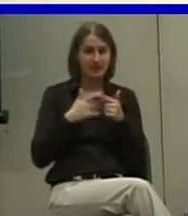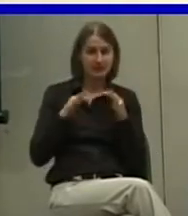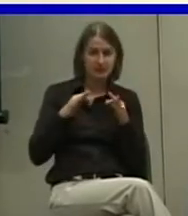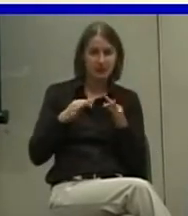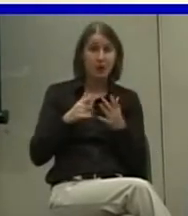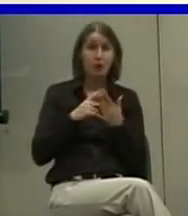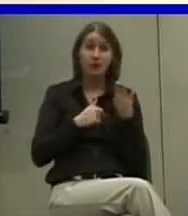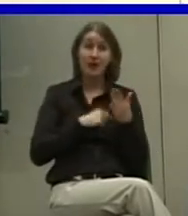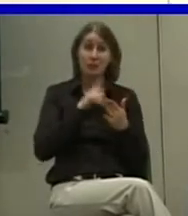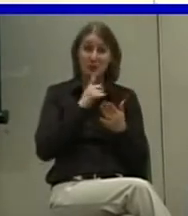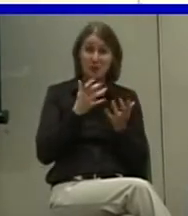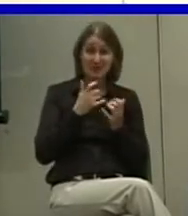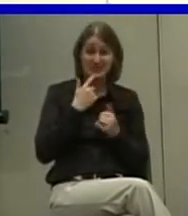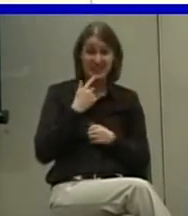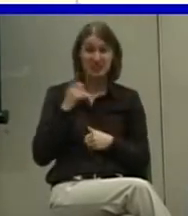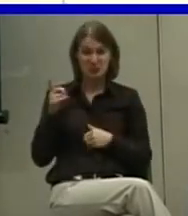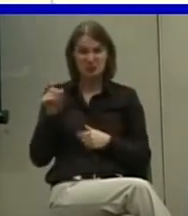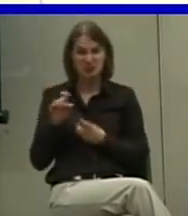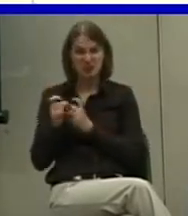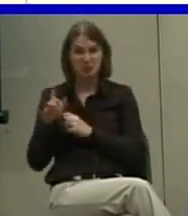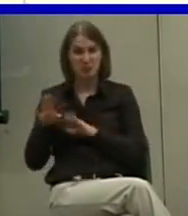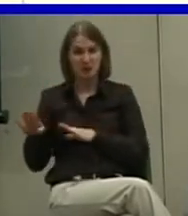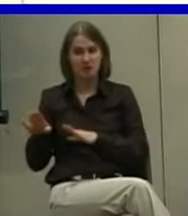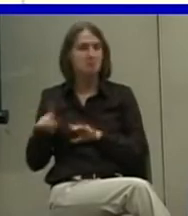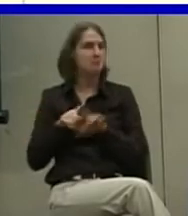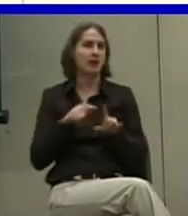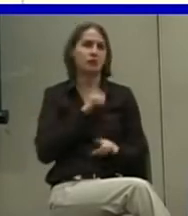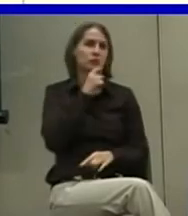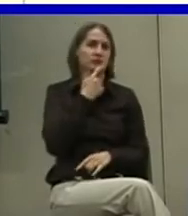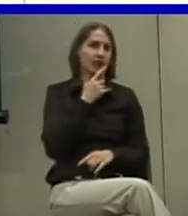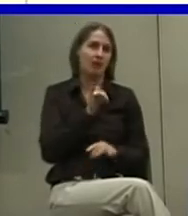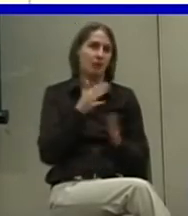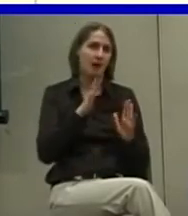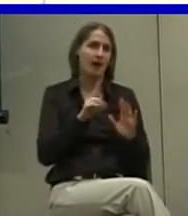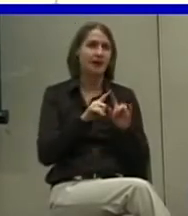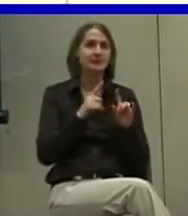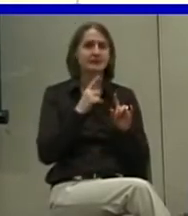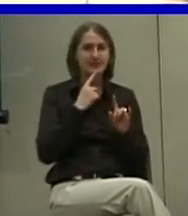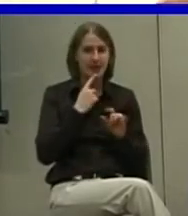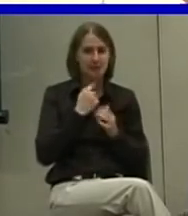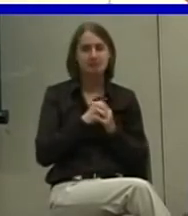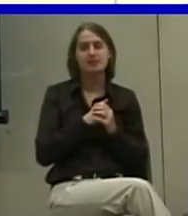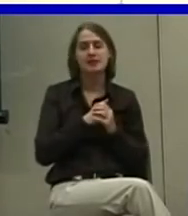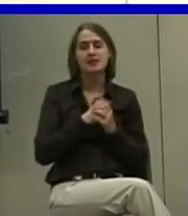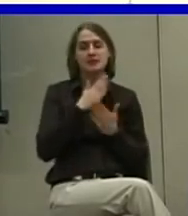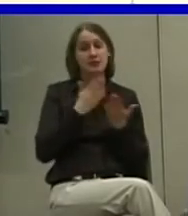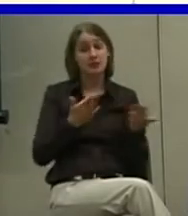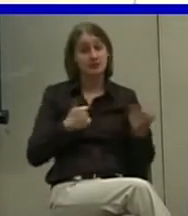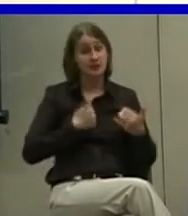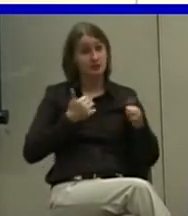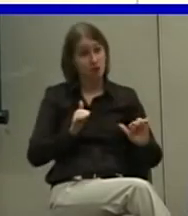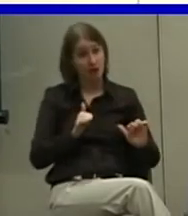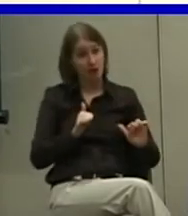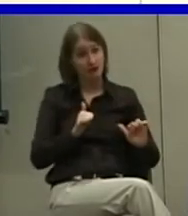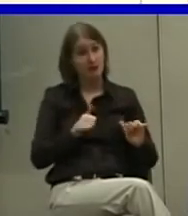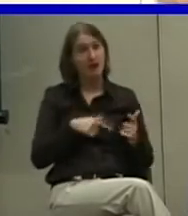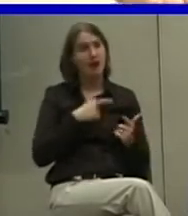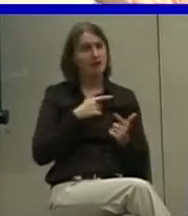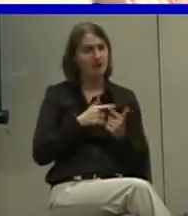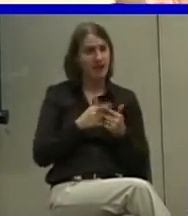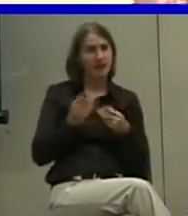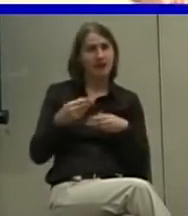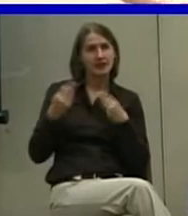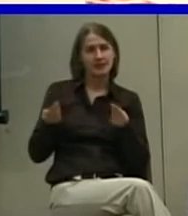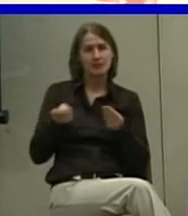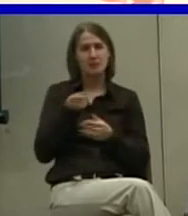was, you really need to do this. But I don't say it that way. I say, here are some things I've tried, and then I give them at